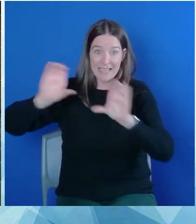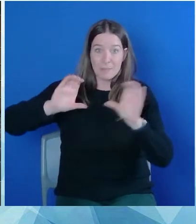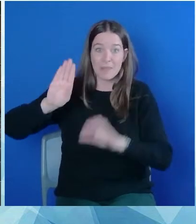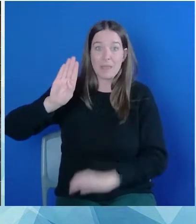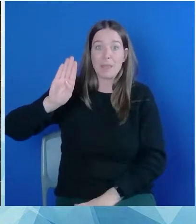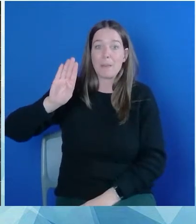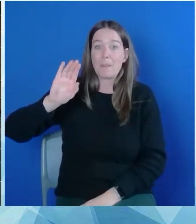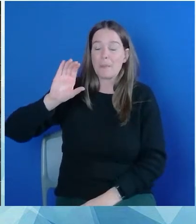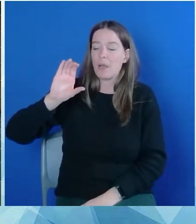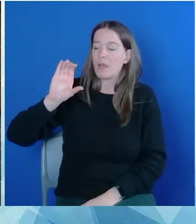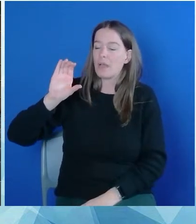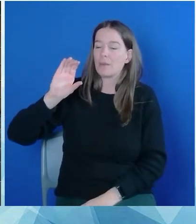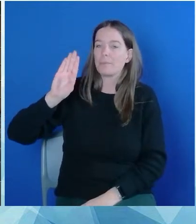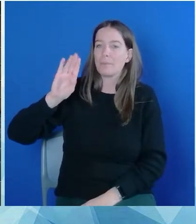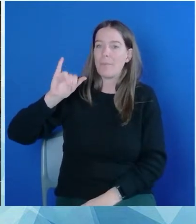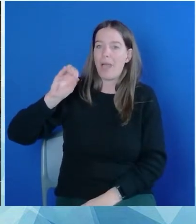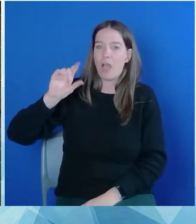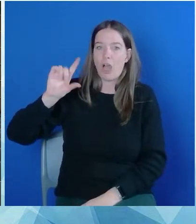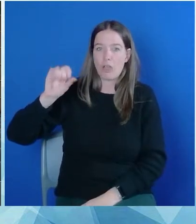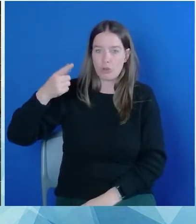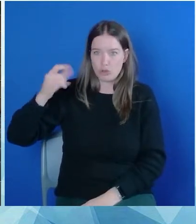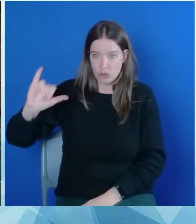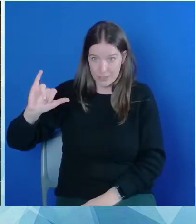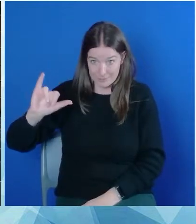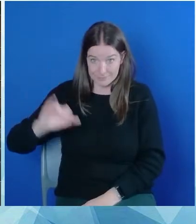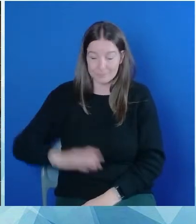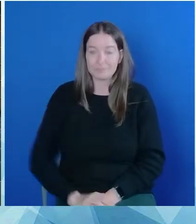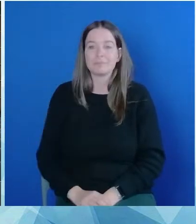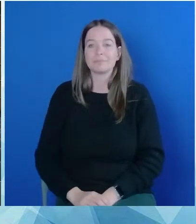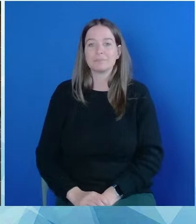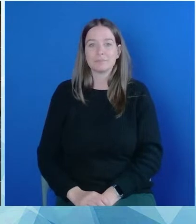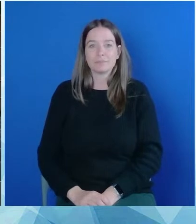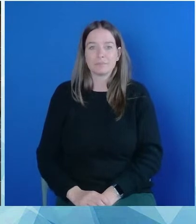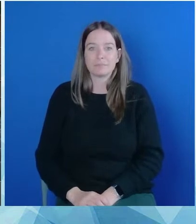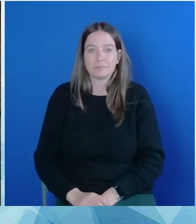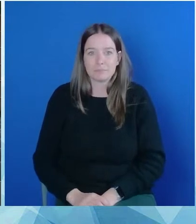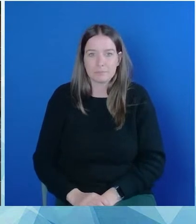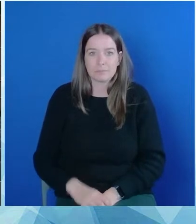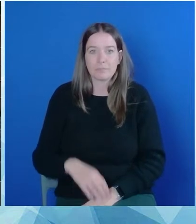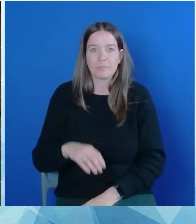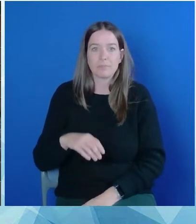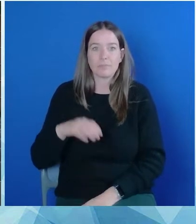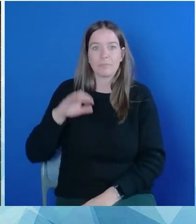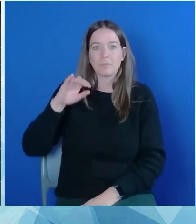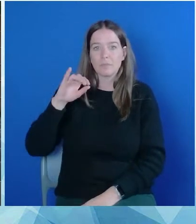Farovich, graduated and is now a professor at RIT.